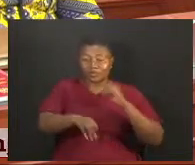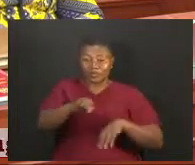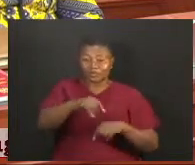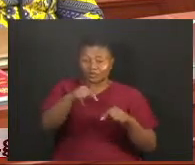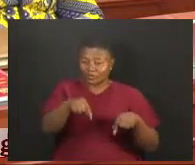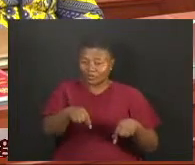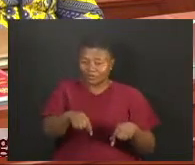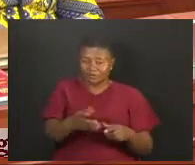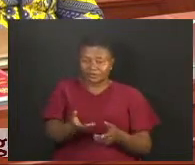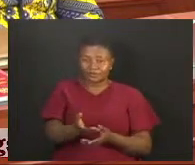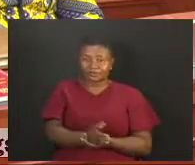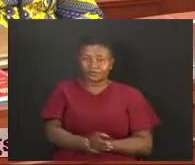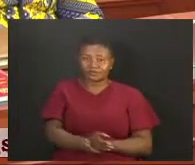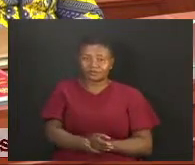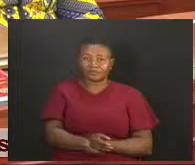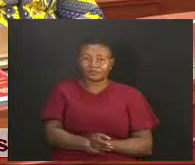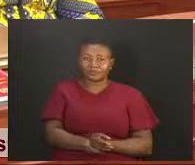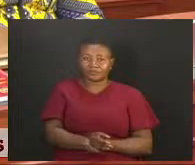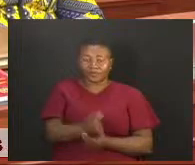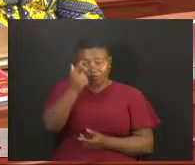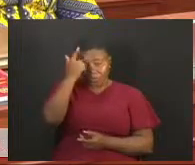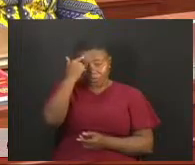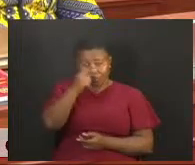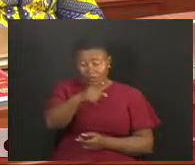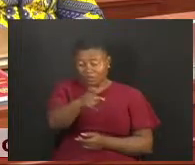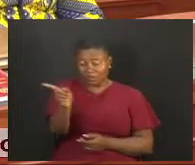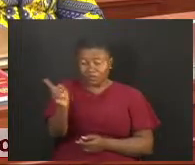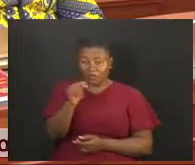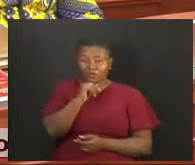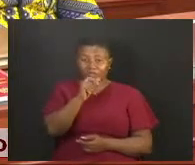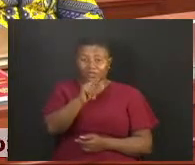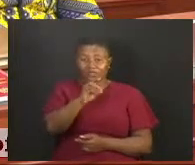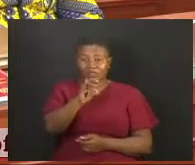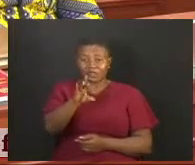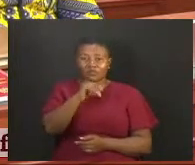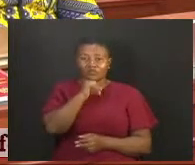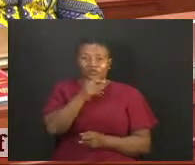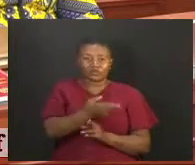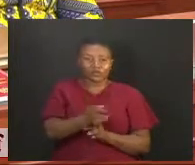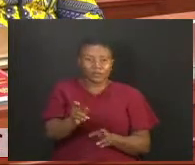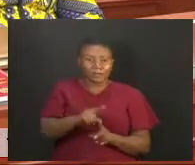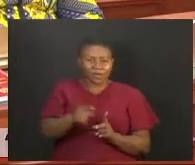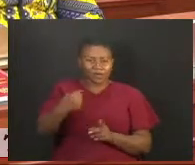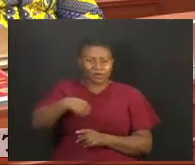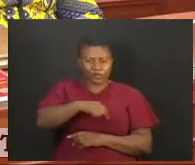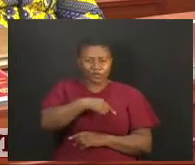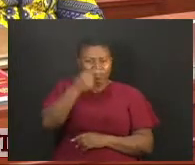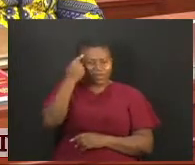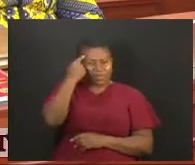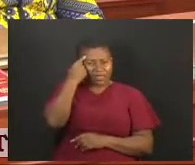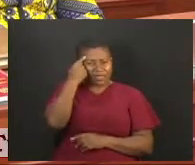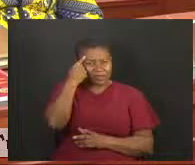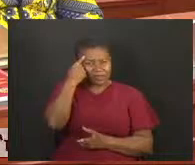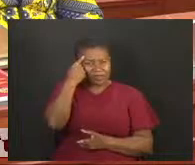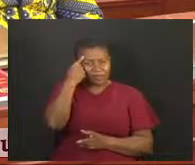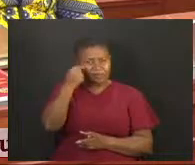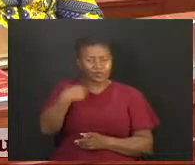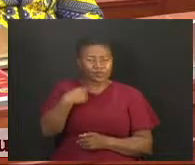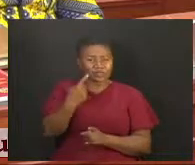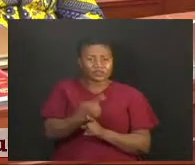Because, Mr. Speaker, they are not ready. We are ready, but we think they are not ready. Minority so I'm Leader. only going to give an